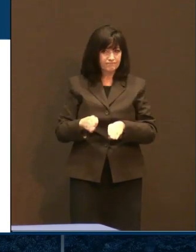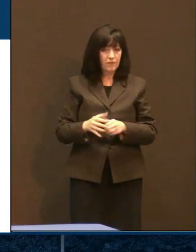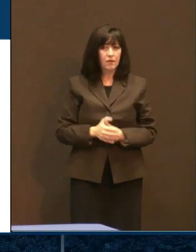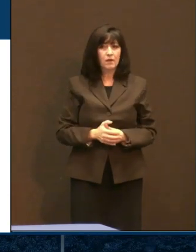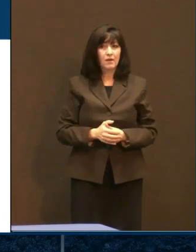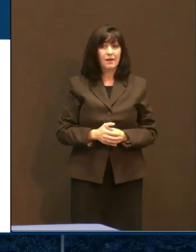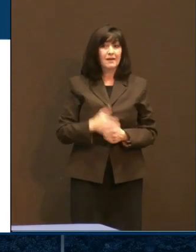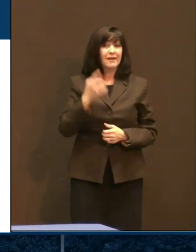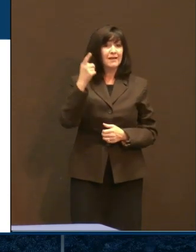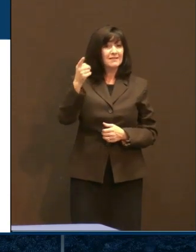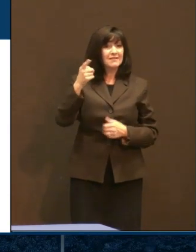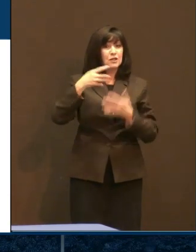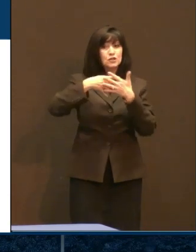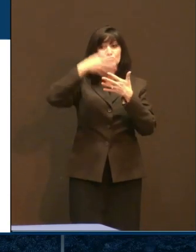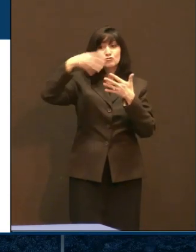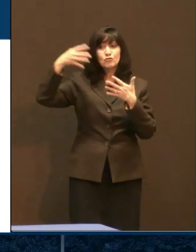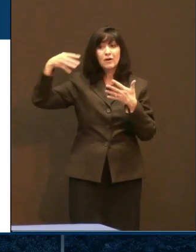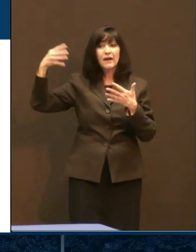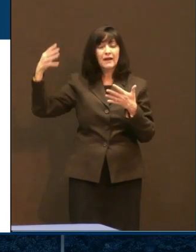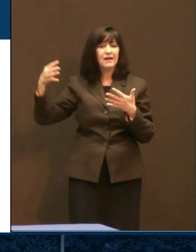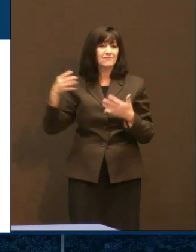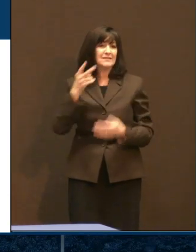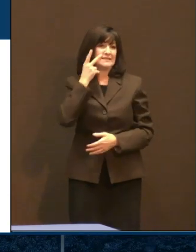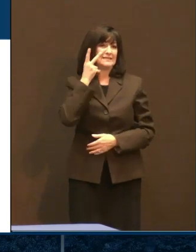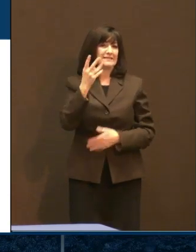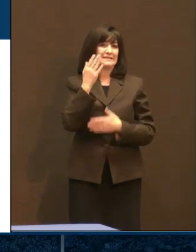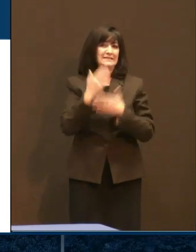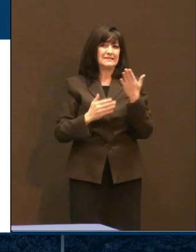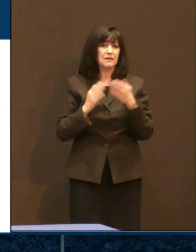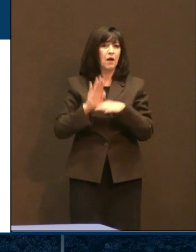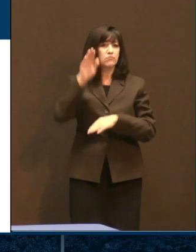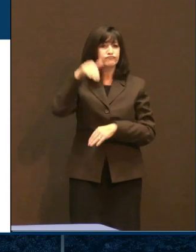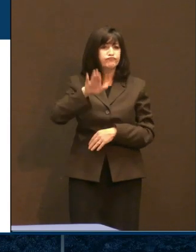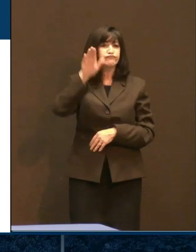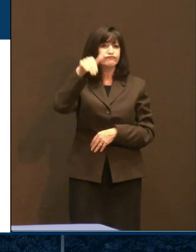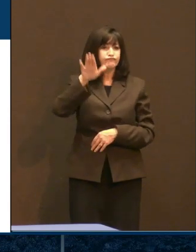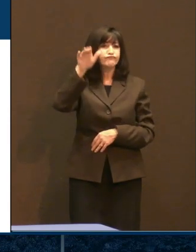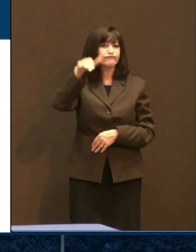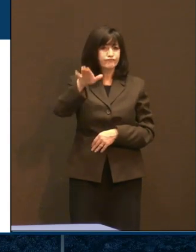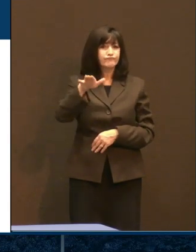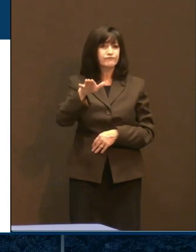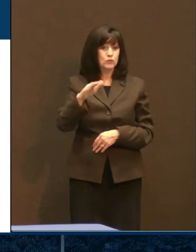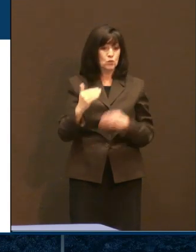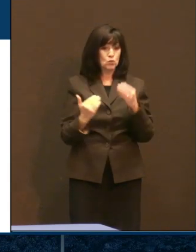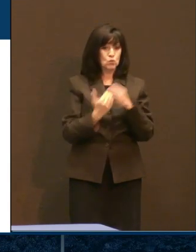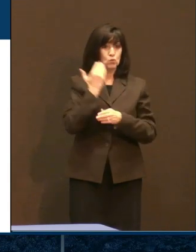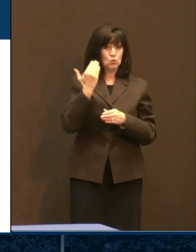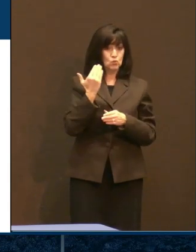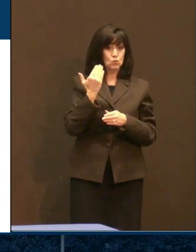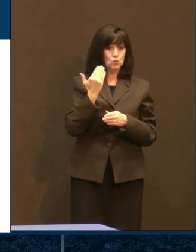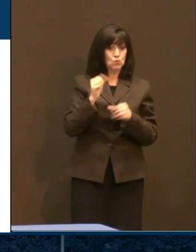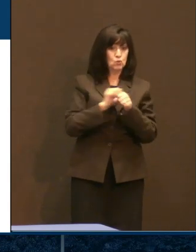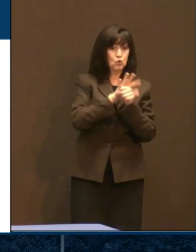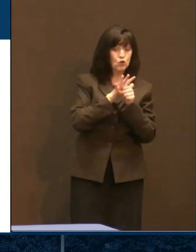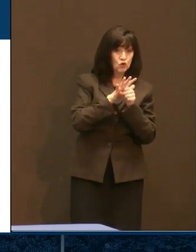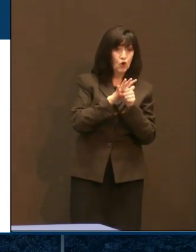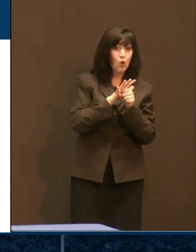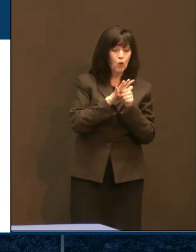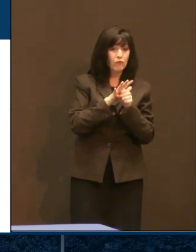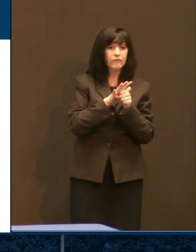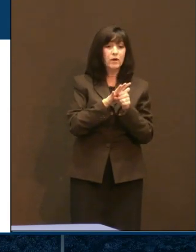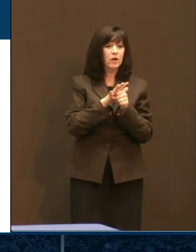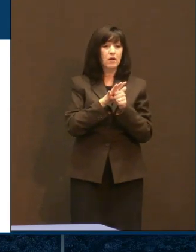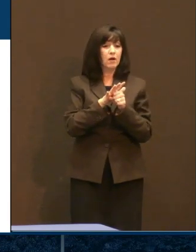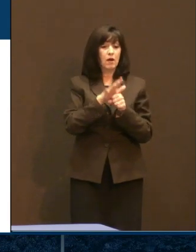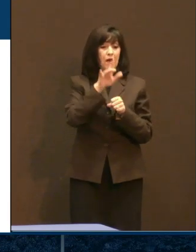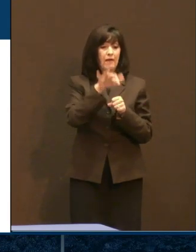right? So the up and down nature of the new cases by day, which, as I said at the top, was one of the indicators